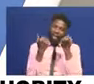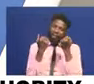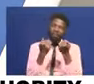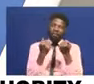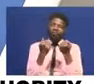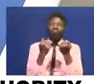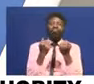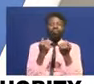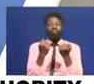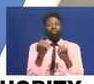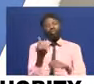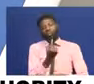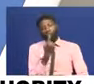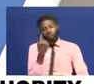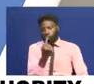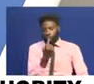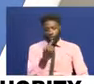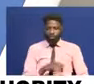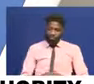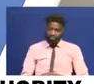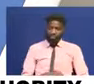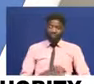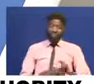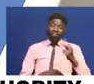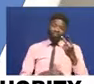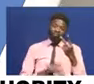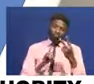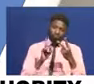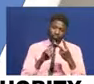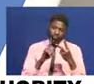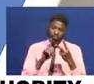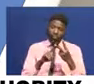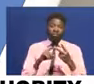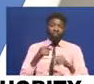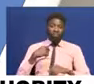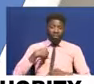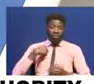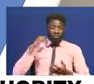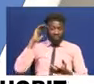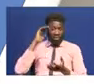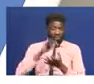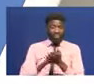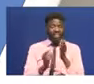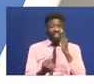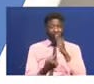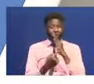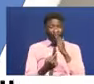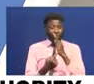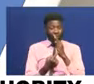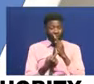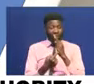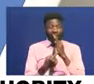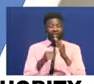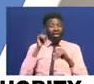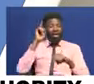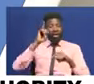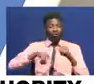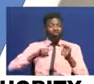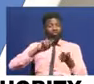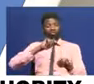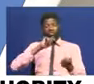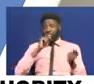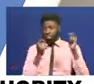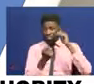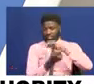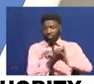Mm-hmm. Secondly, I've always been of the opinion that technology cannot replace humans, but humans who don't embrace technology will be